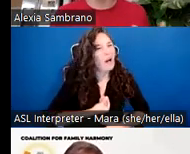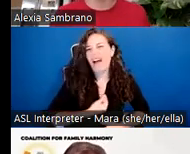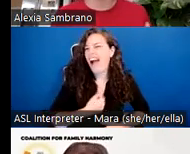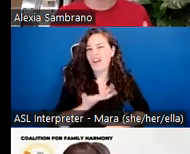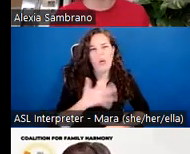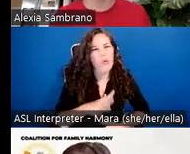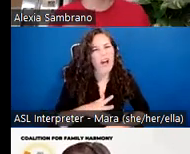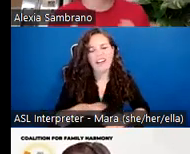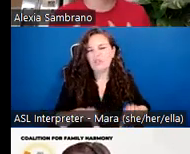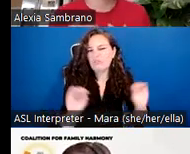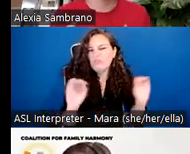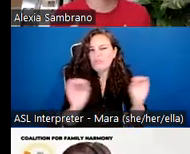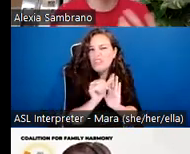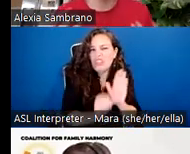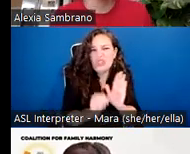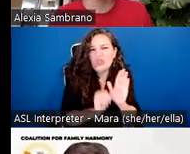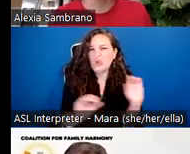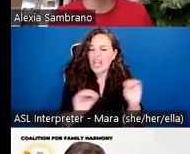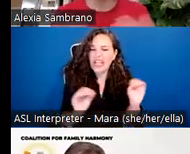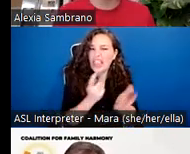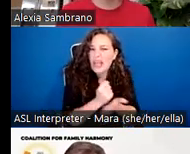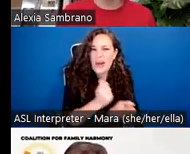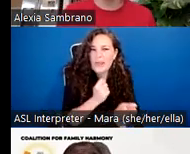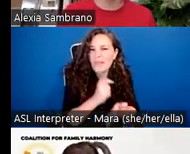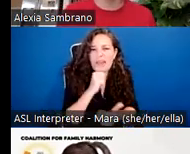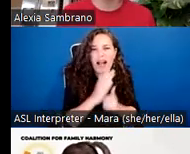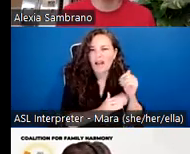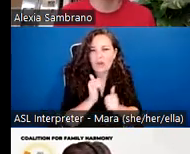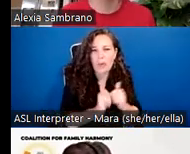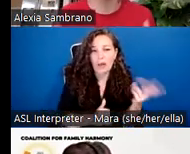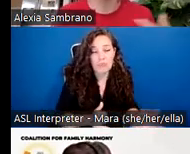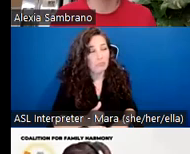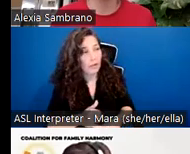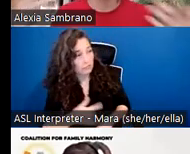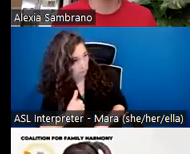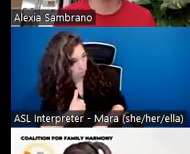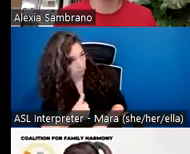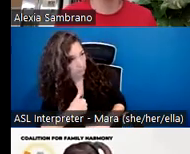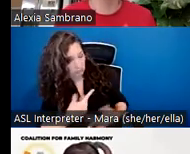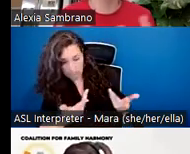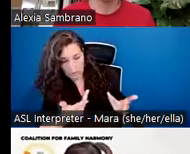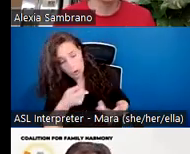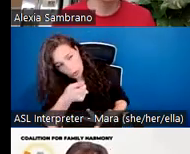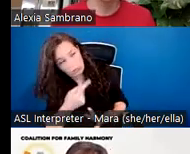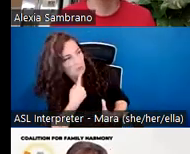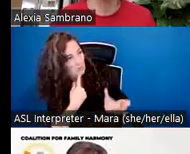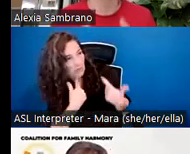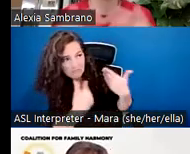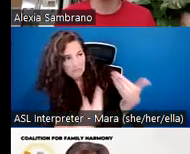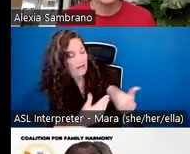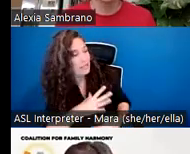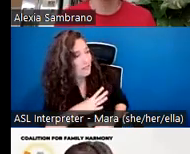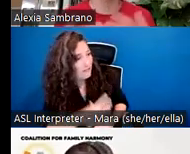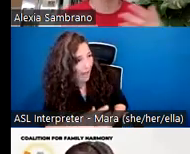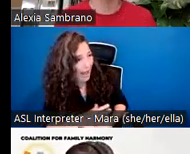like comfortable, or something that it's something that I want to do. You can say, okay, that's fine, right? You don't have to do anything that you don't want to do, right? It's